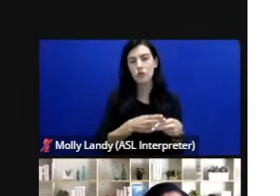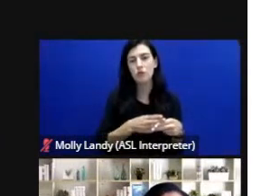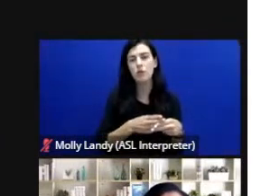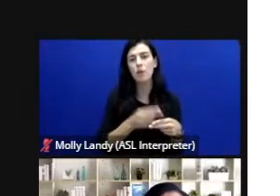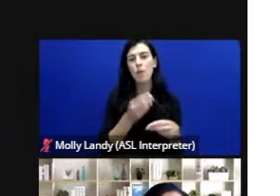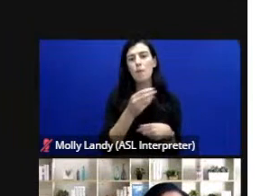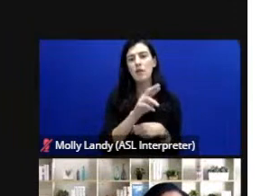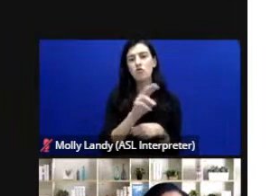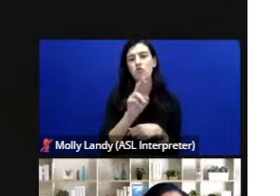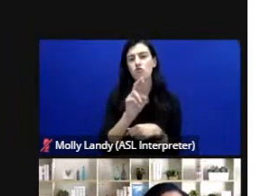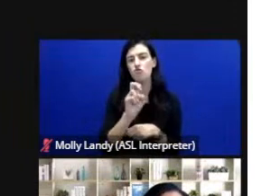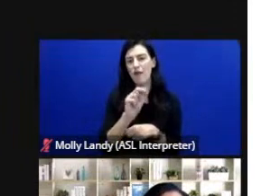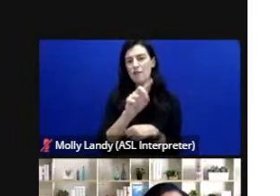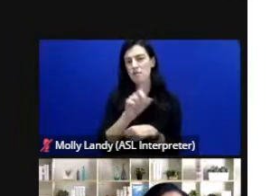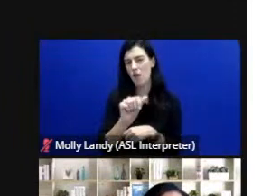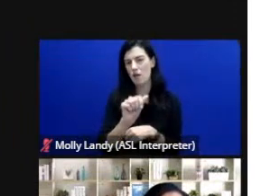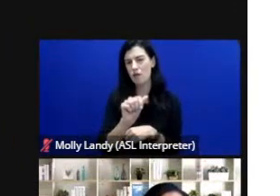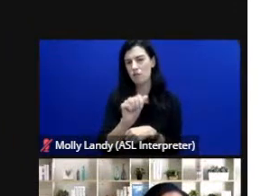Mr. Renz's lawsuit.